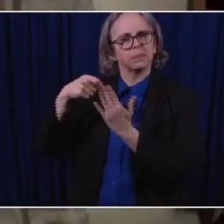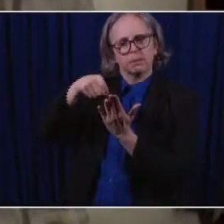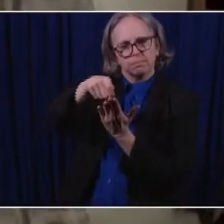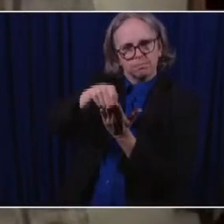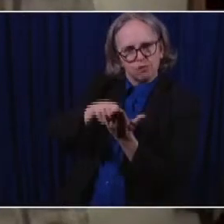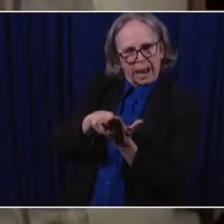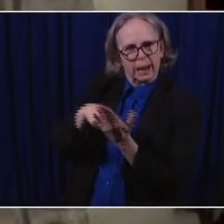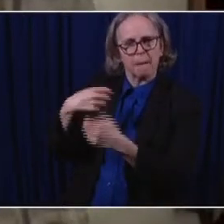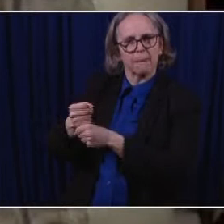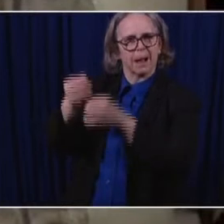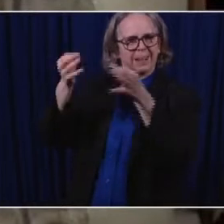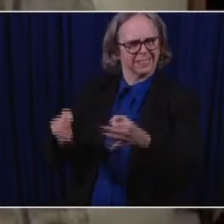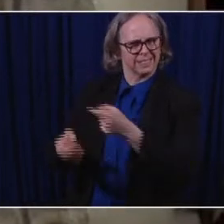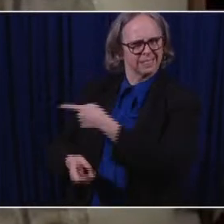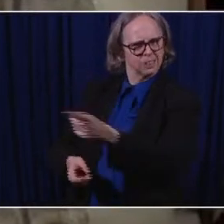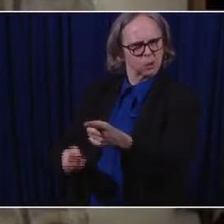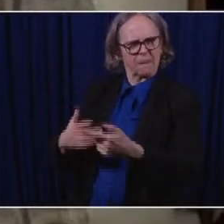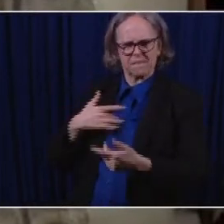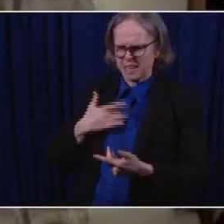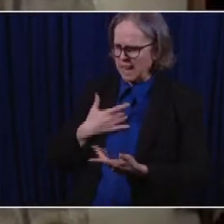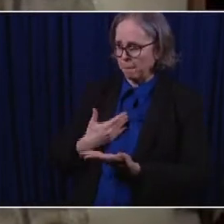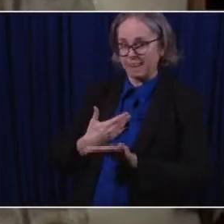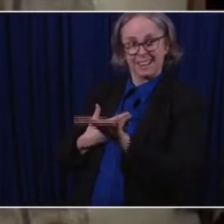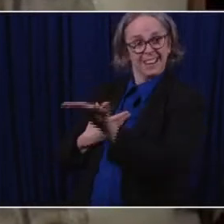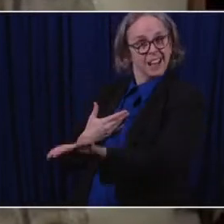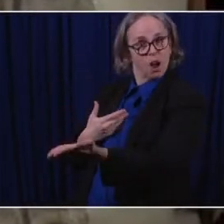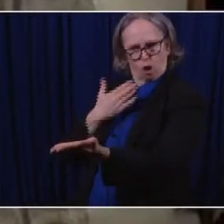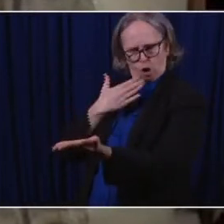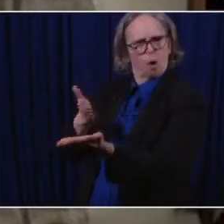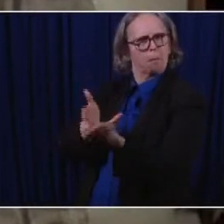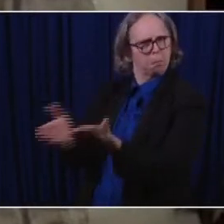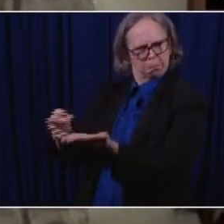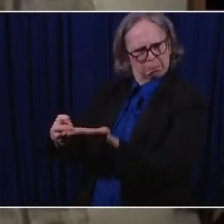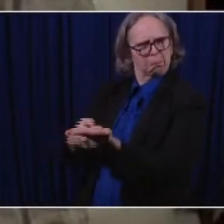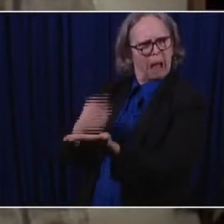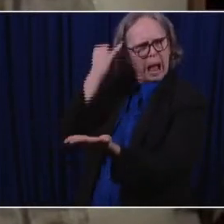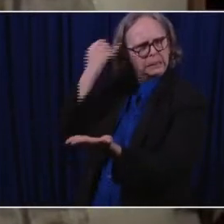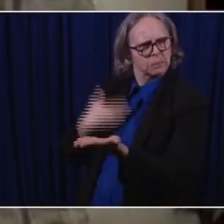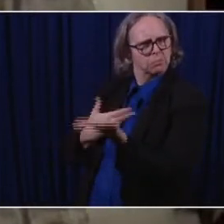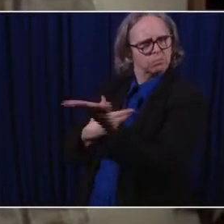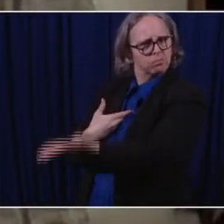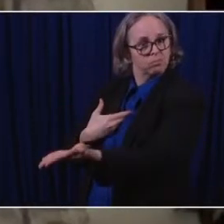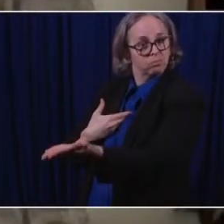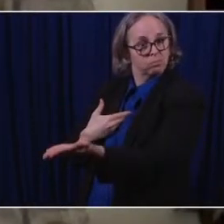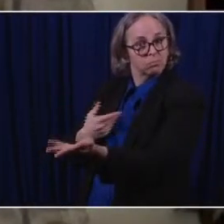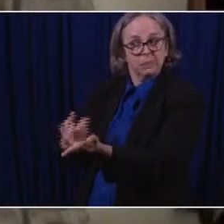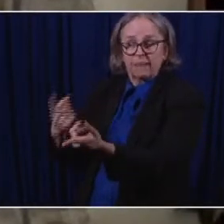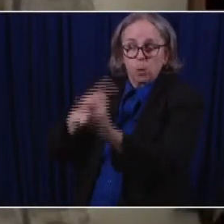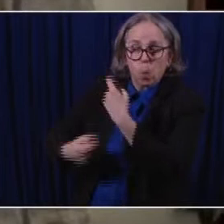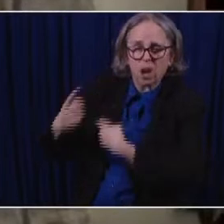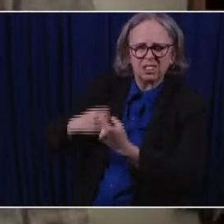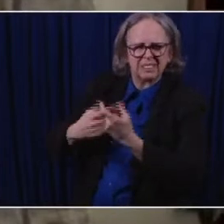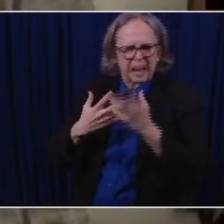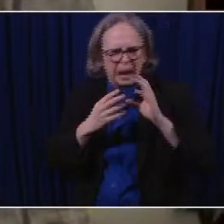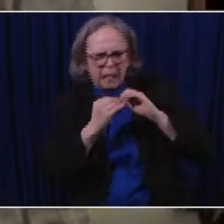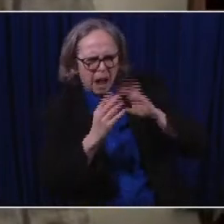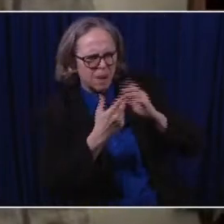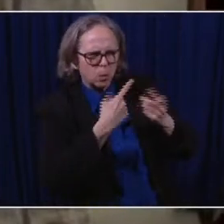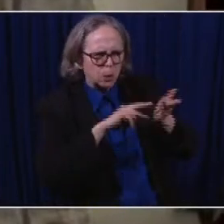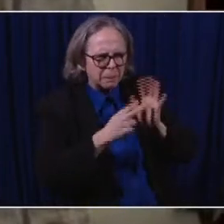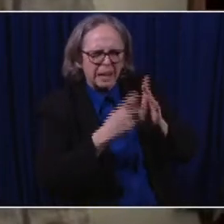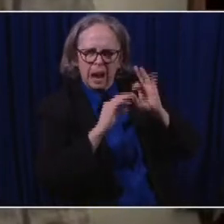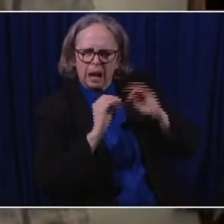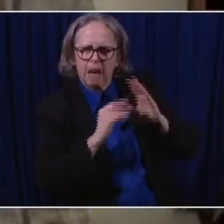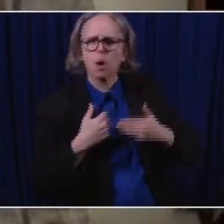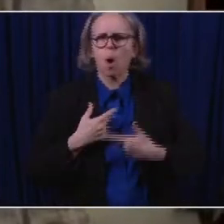good budget, good place to start. And you know, if they have questions, we're certainly here to answer. And you know, the normal process